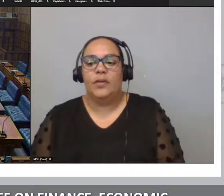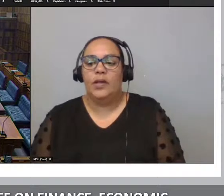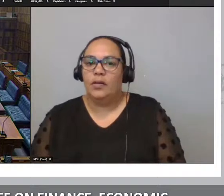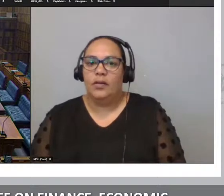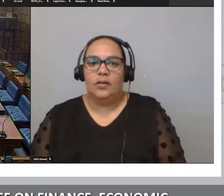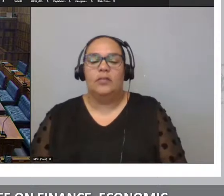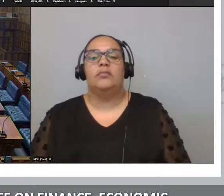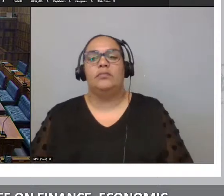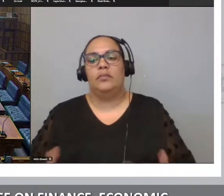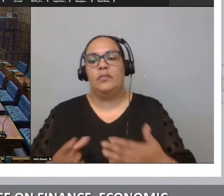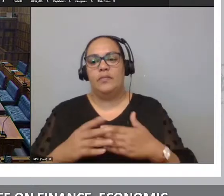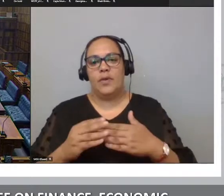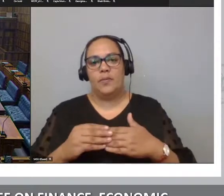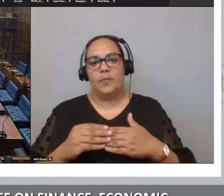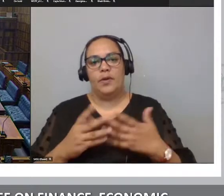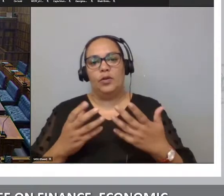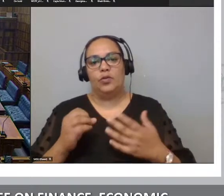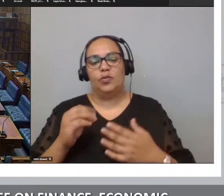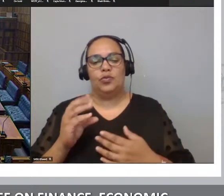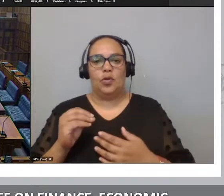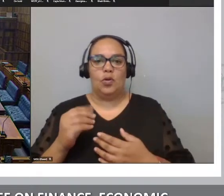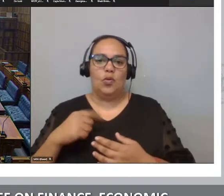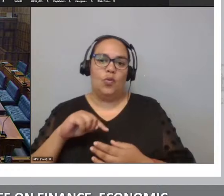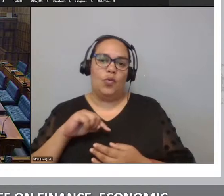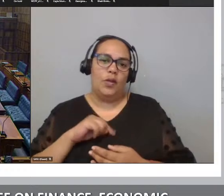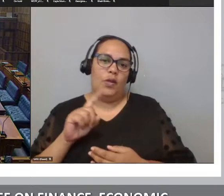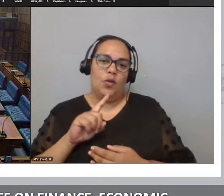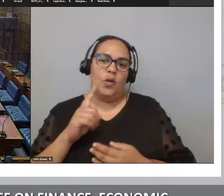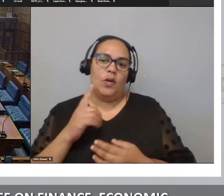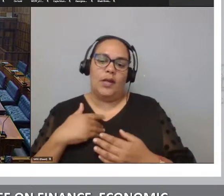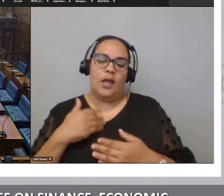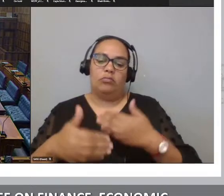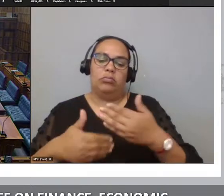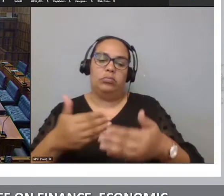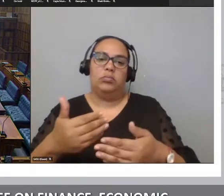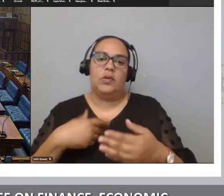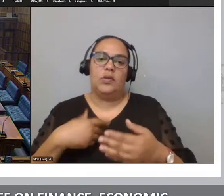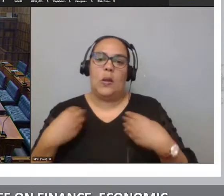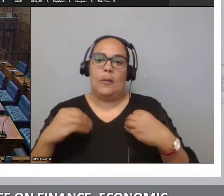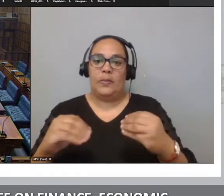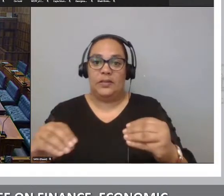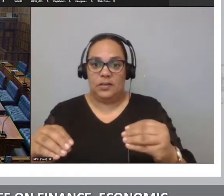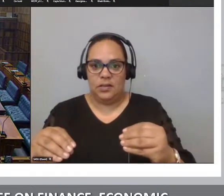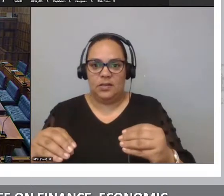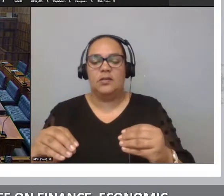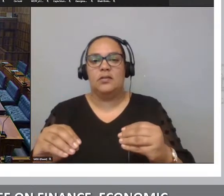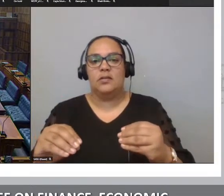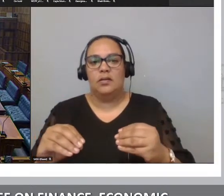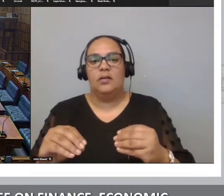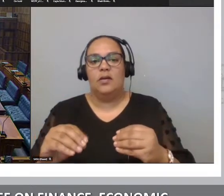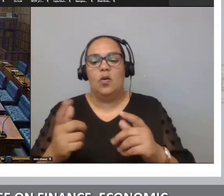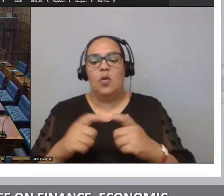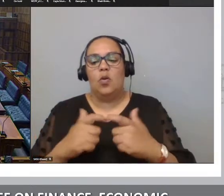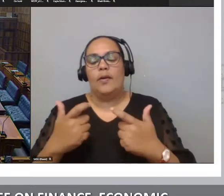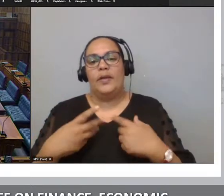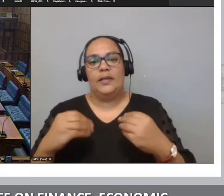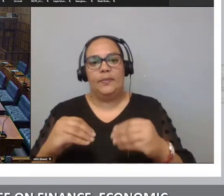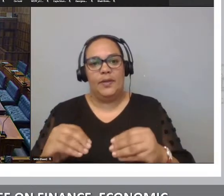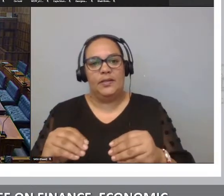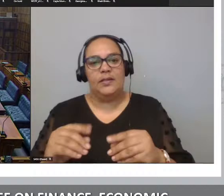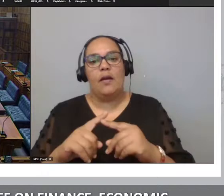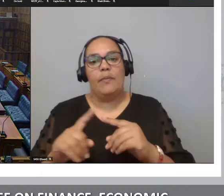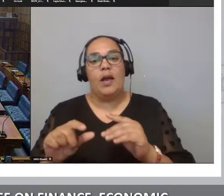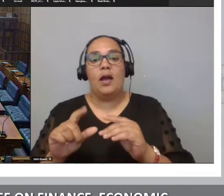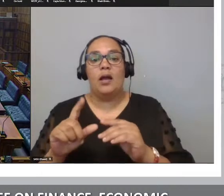me this um so we are just moving on to our business um or committee business ENT